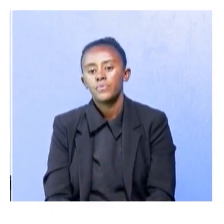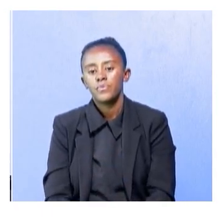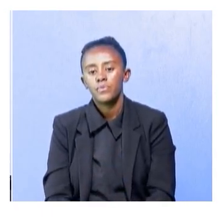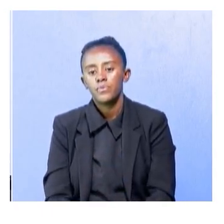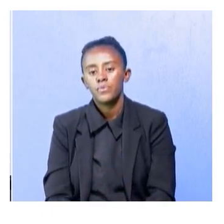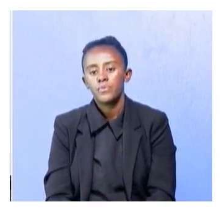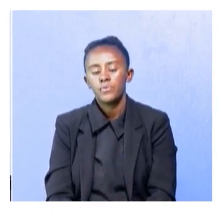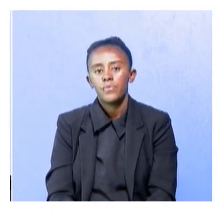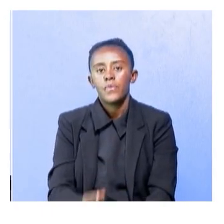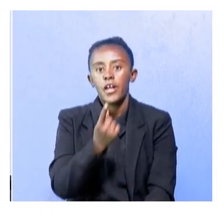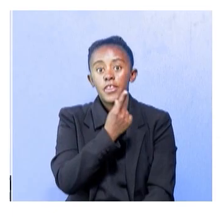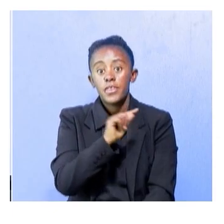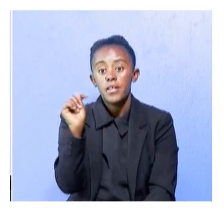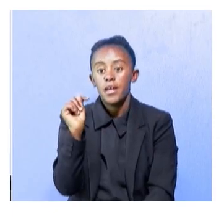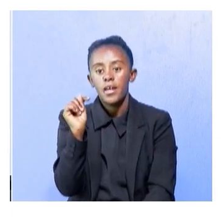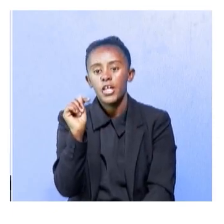charity